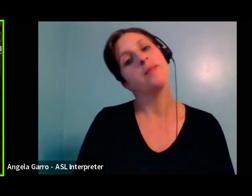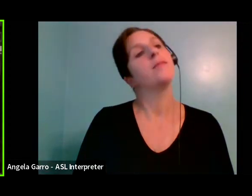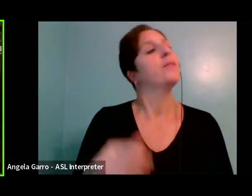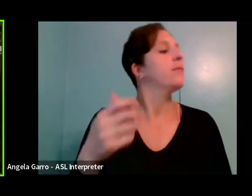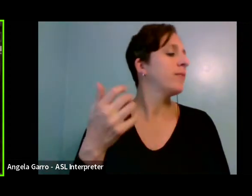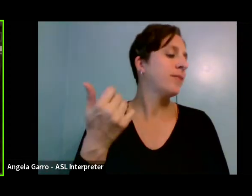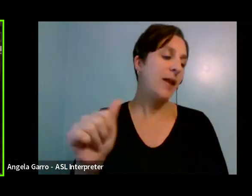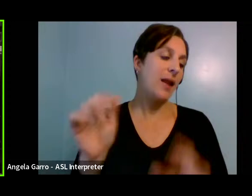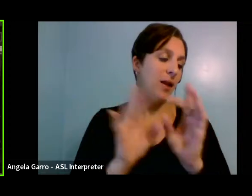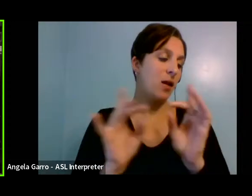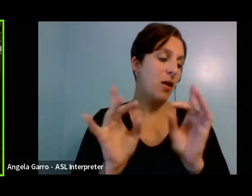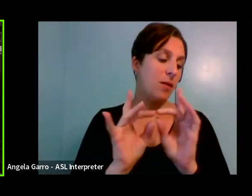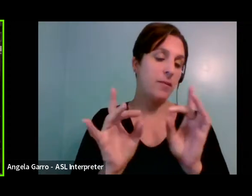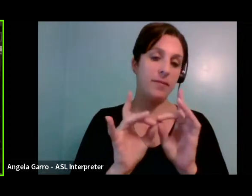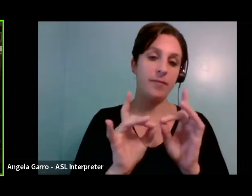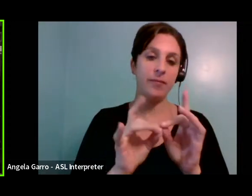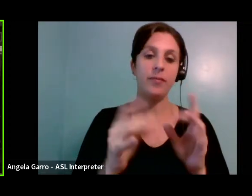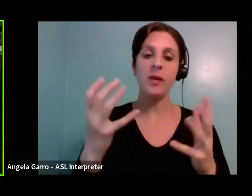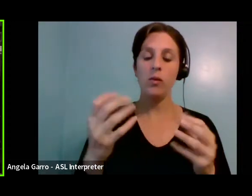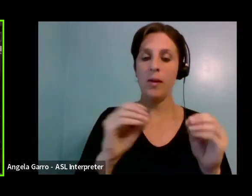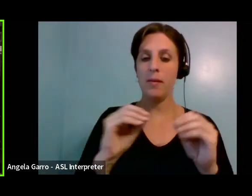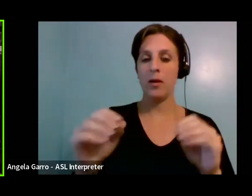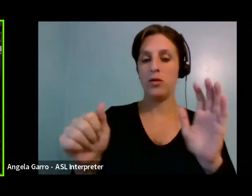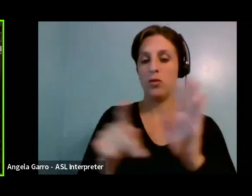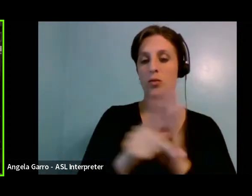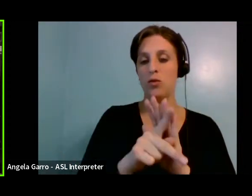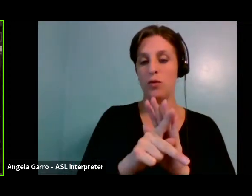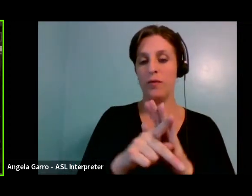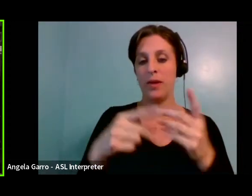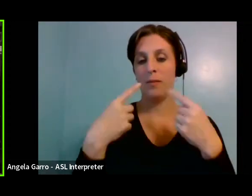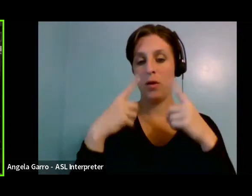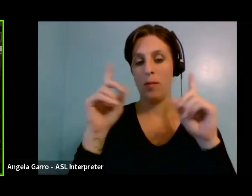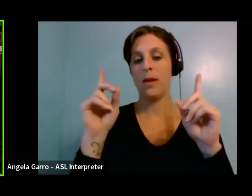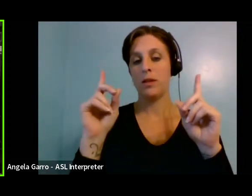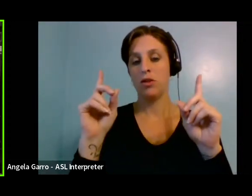board? I'd just like to make a motion to approve the proclamation and